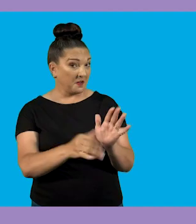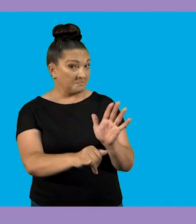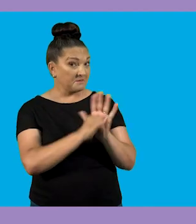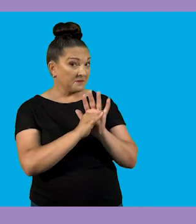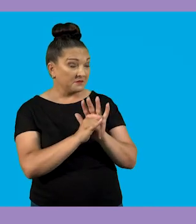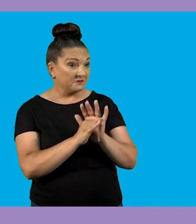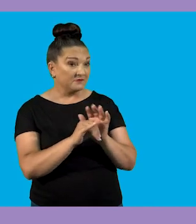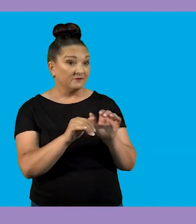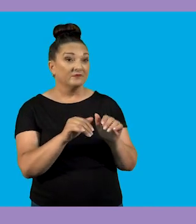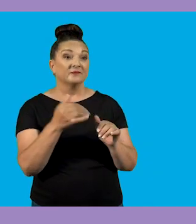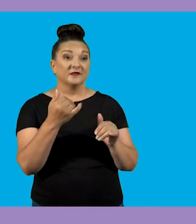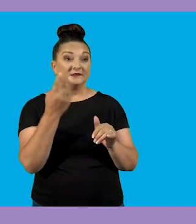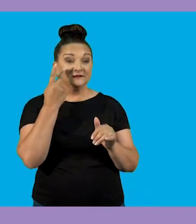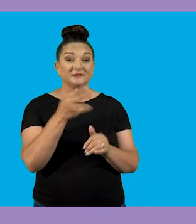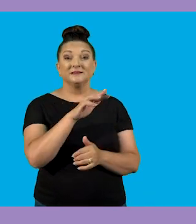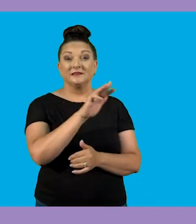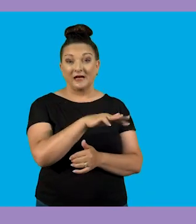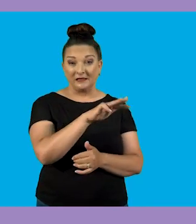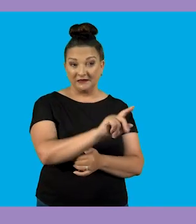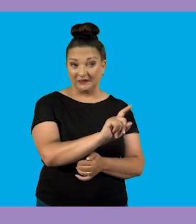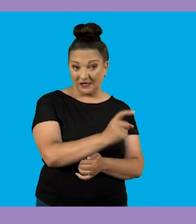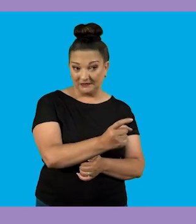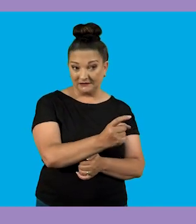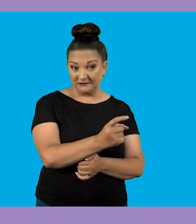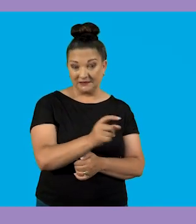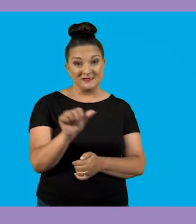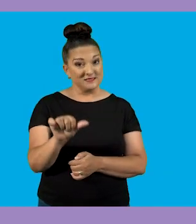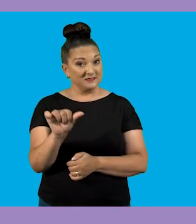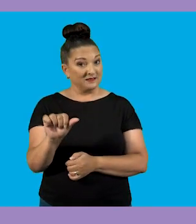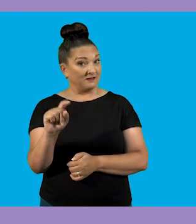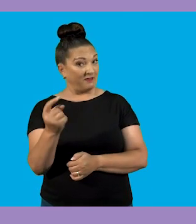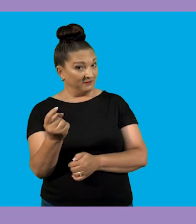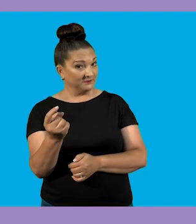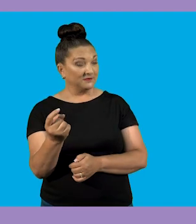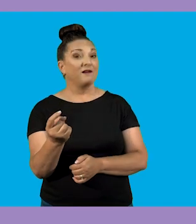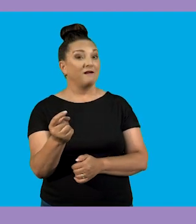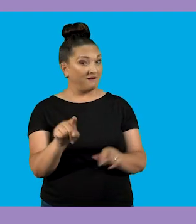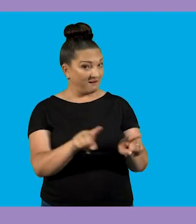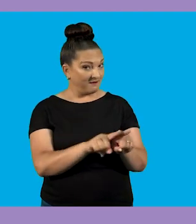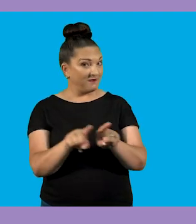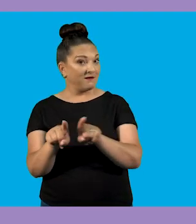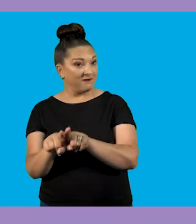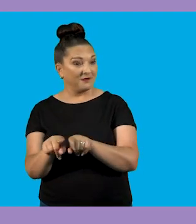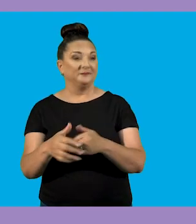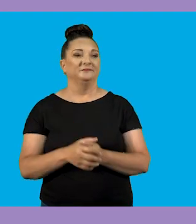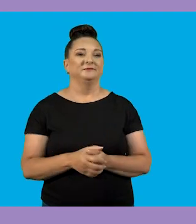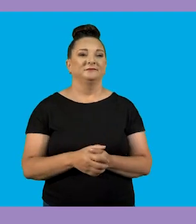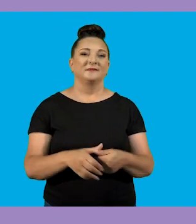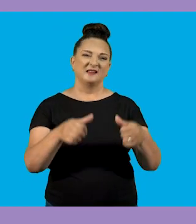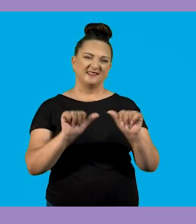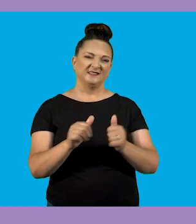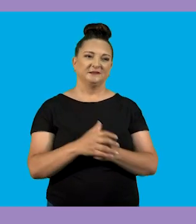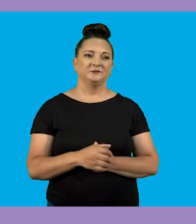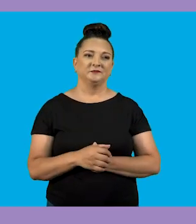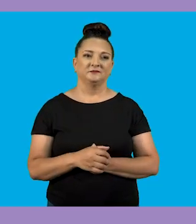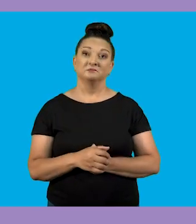we identify the like terms? Yes, the like terms are 19x and 16x.